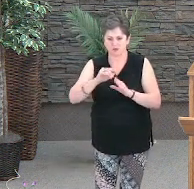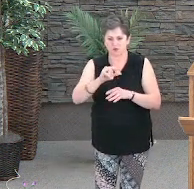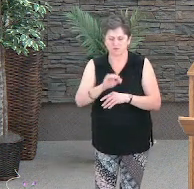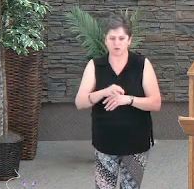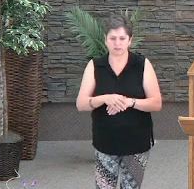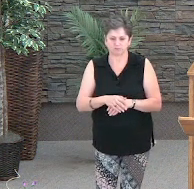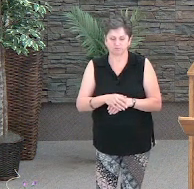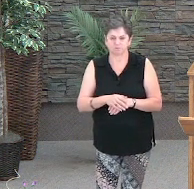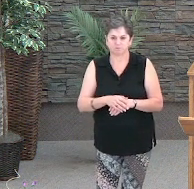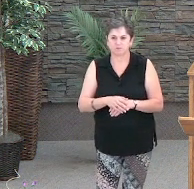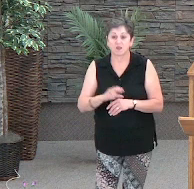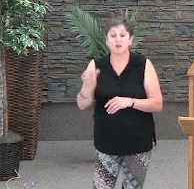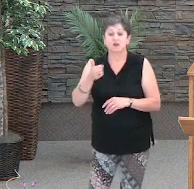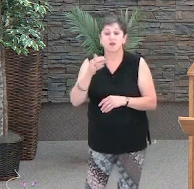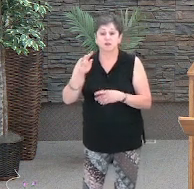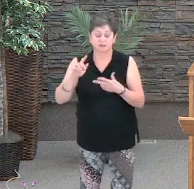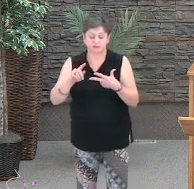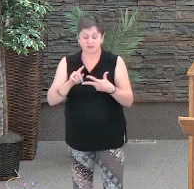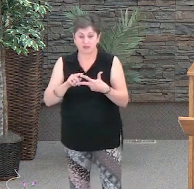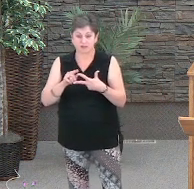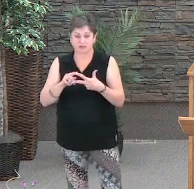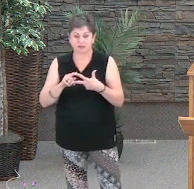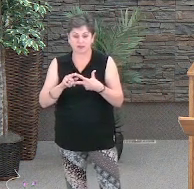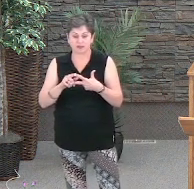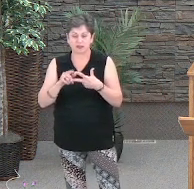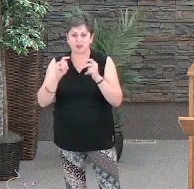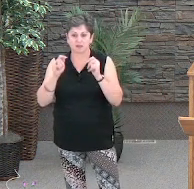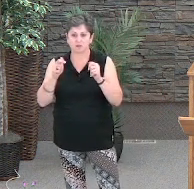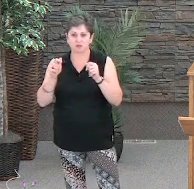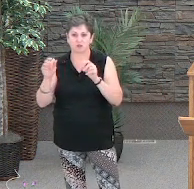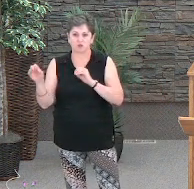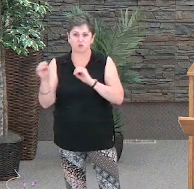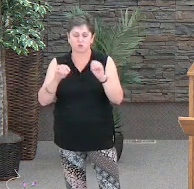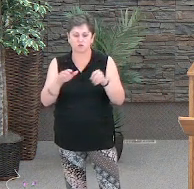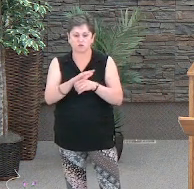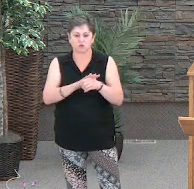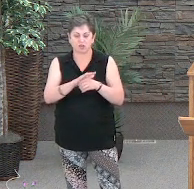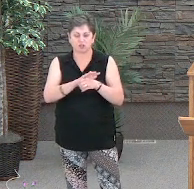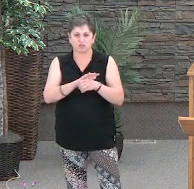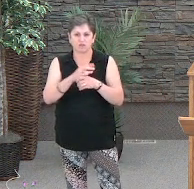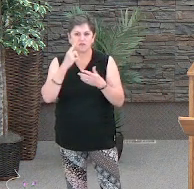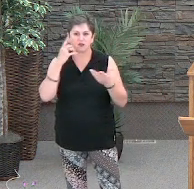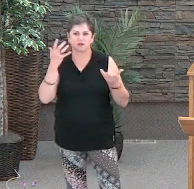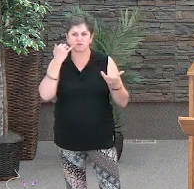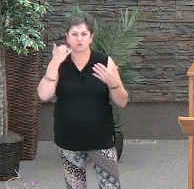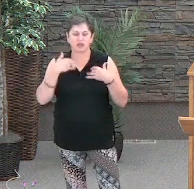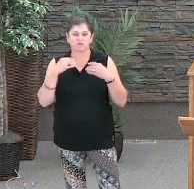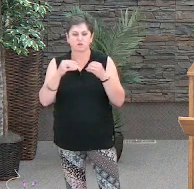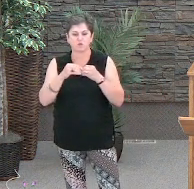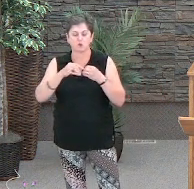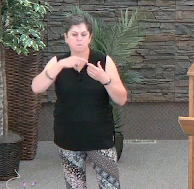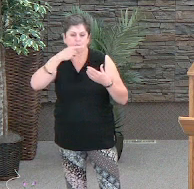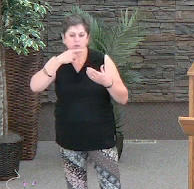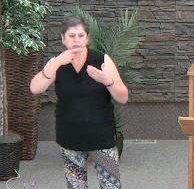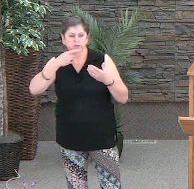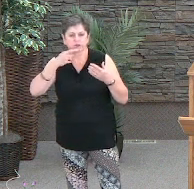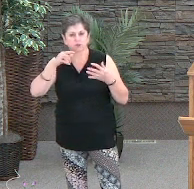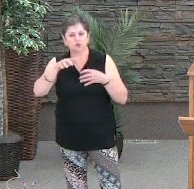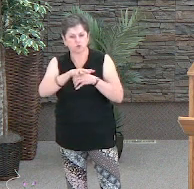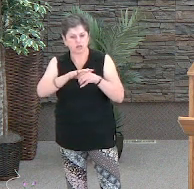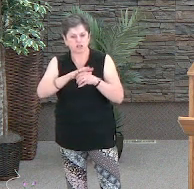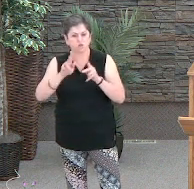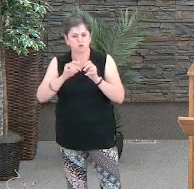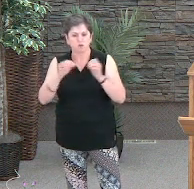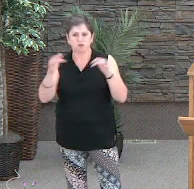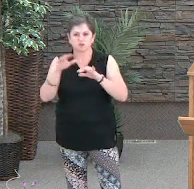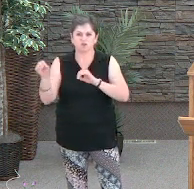Falls. Another thing they did is they immediately moved the location. They thought, you know, if we have a more public location, we'll catch more people.